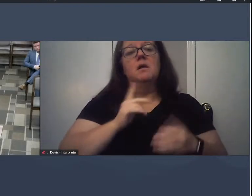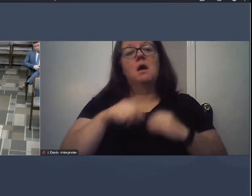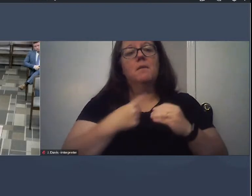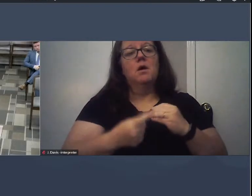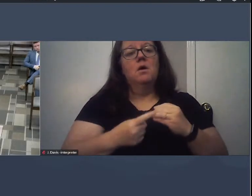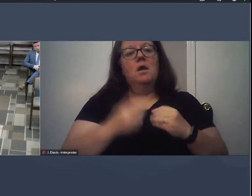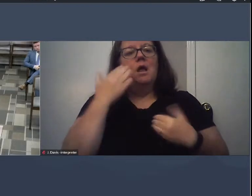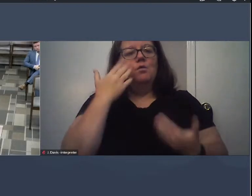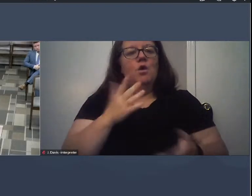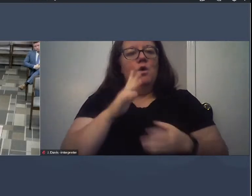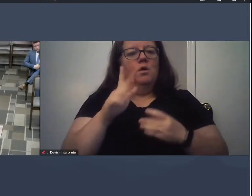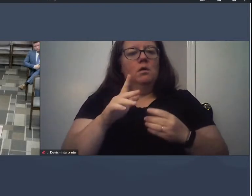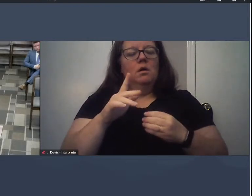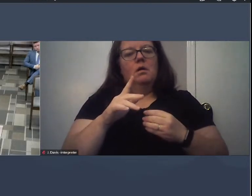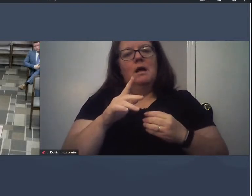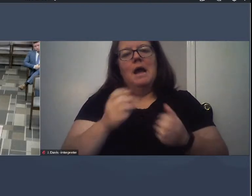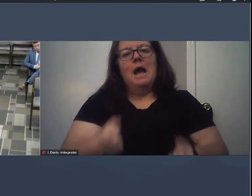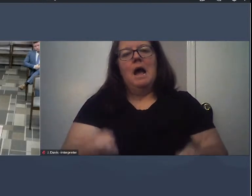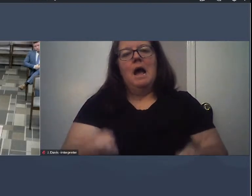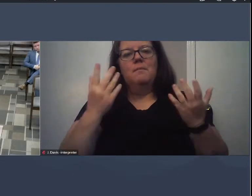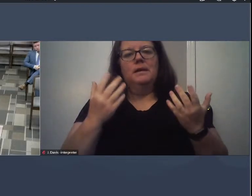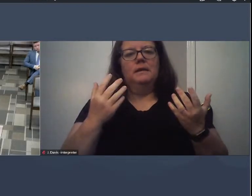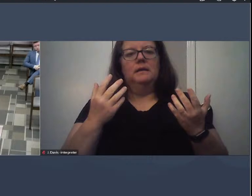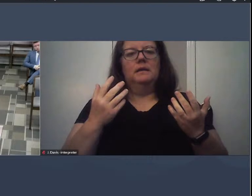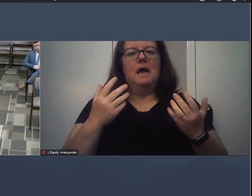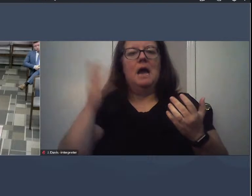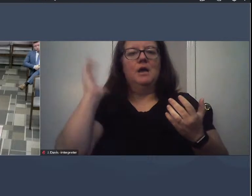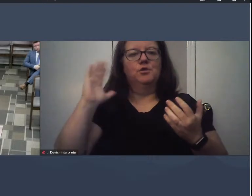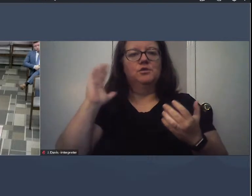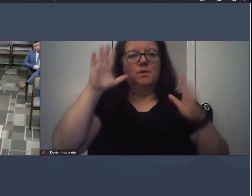how many years ago, I was also president of the